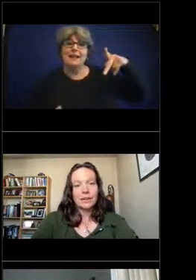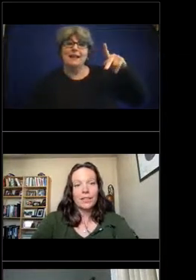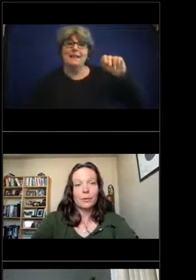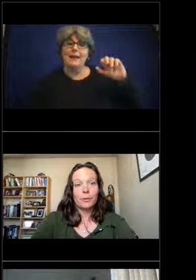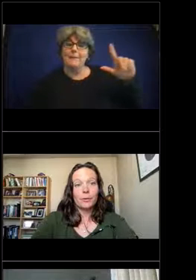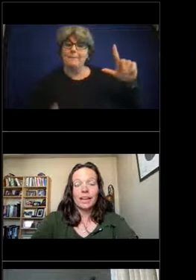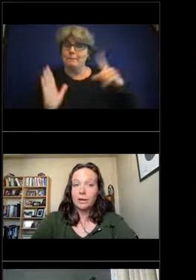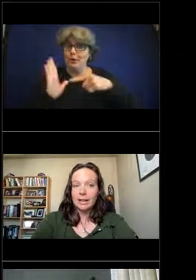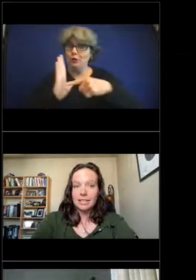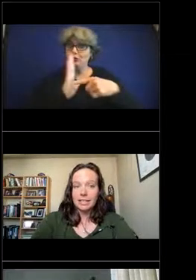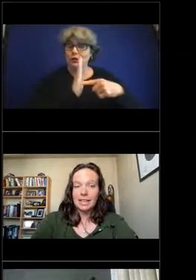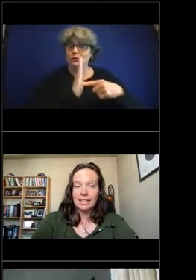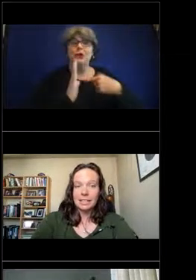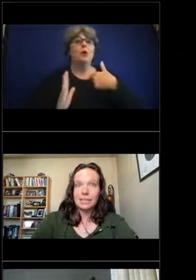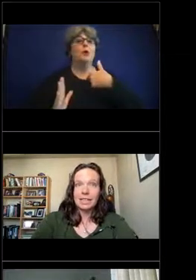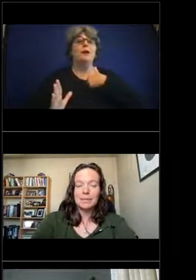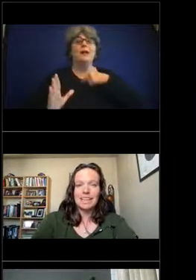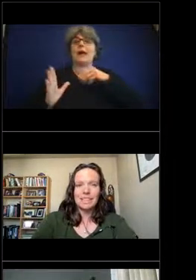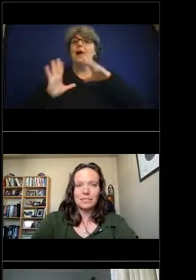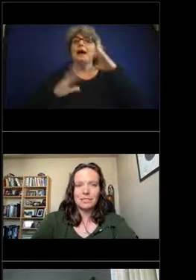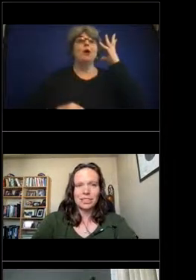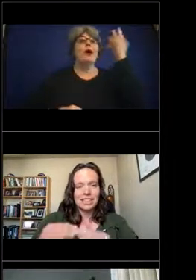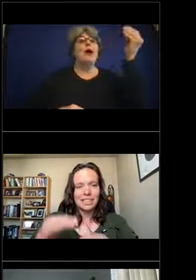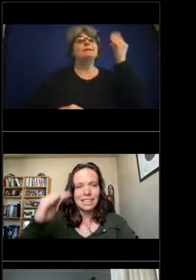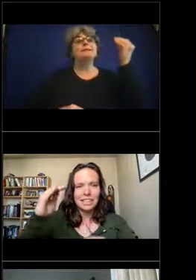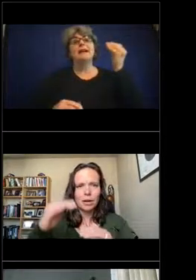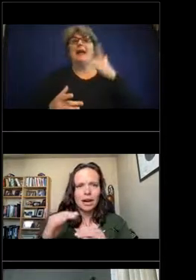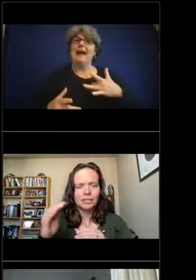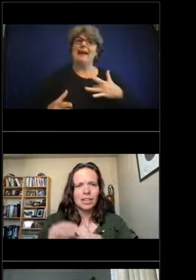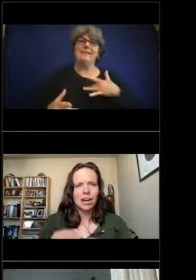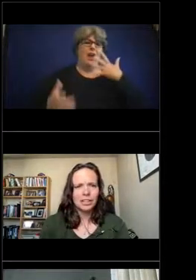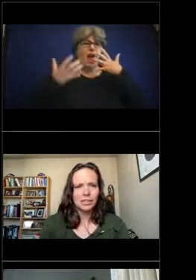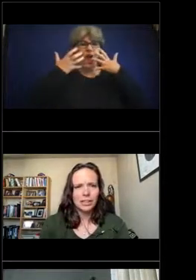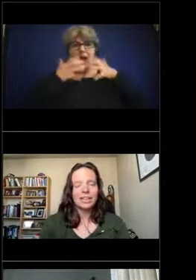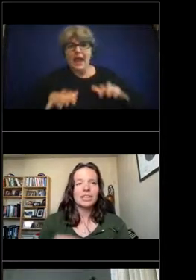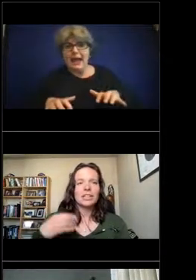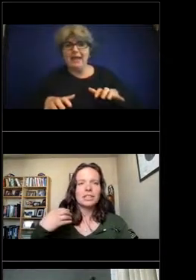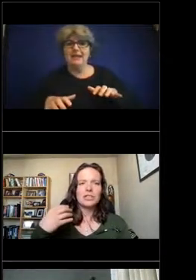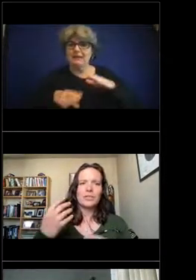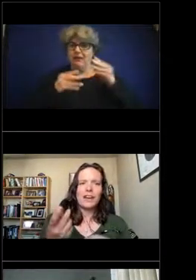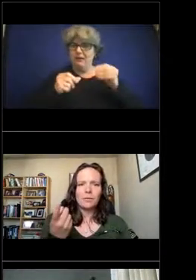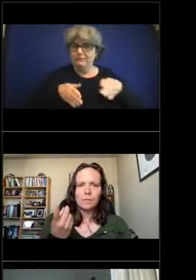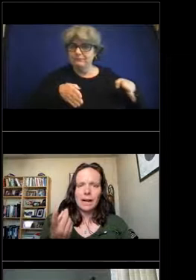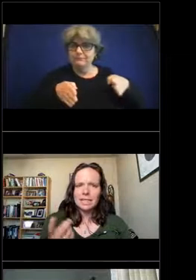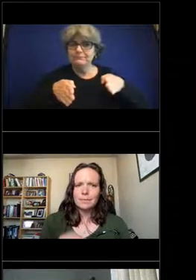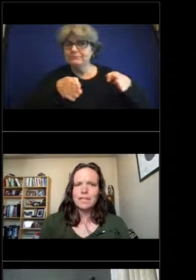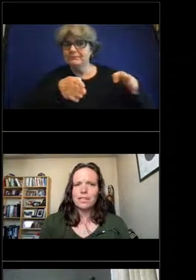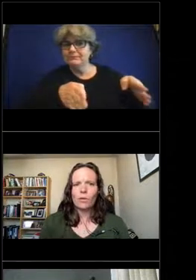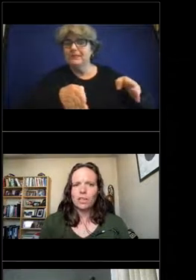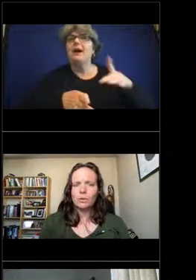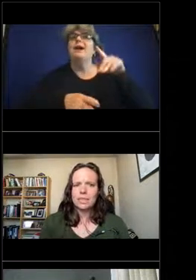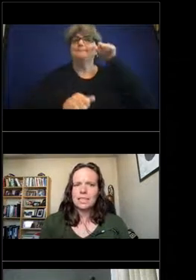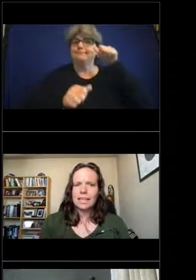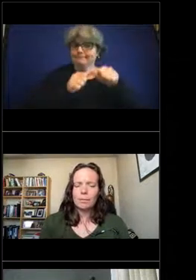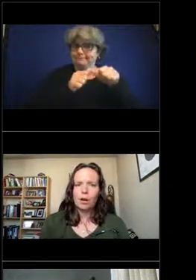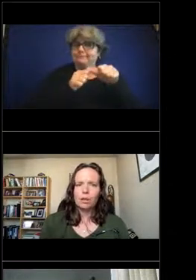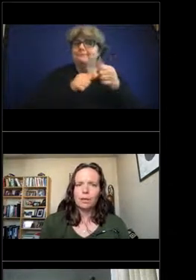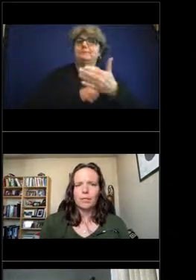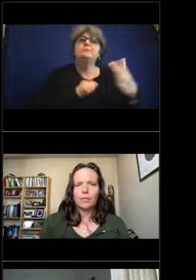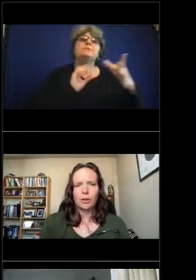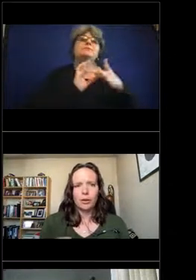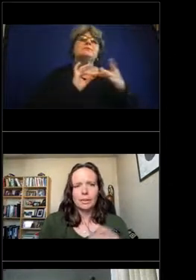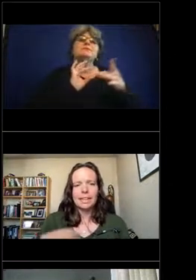I know that when I go outside, sometimes I can feel the heat come off the concrete. So that reminds me of what you were saying,